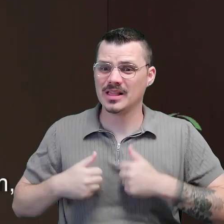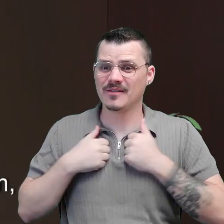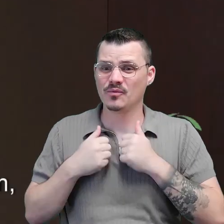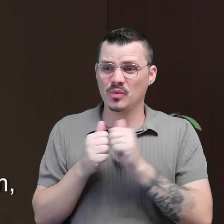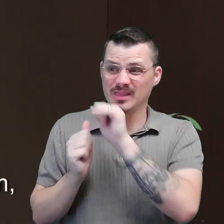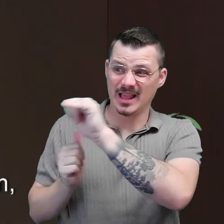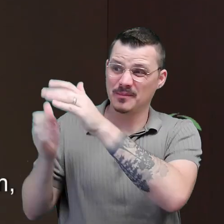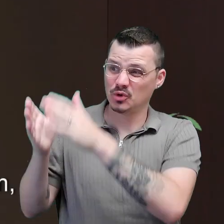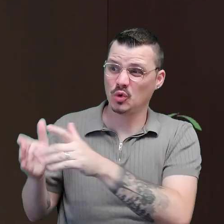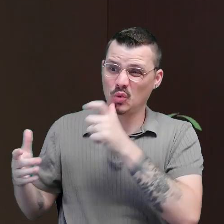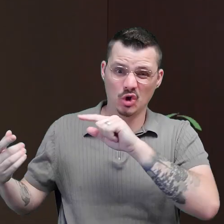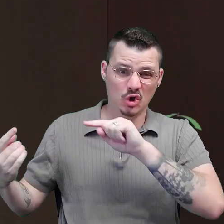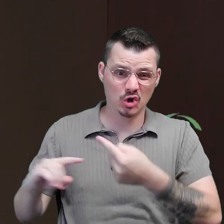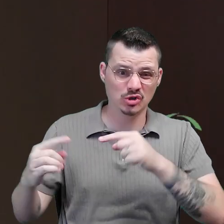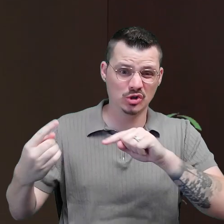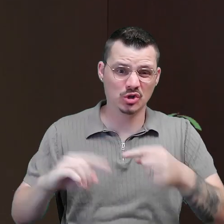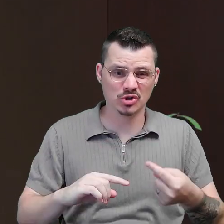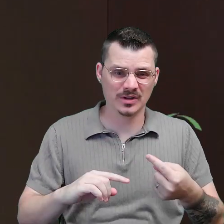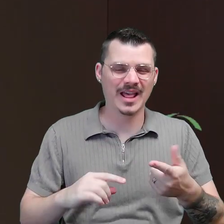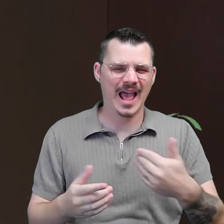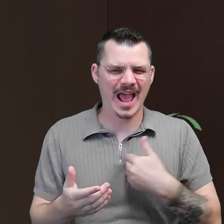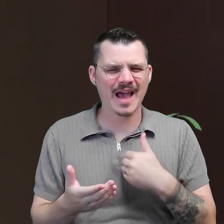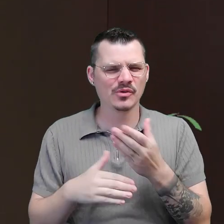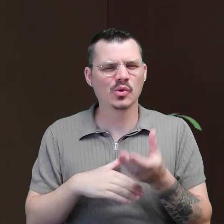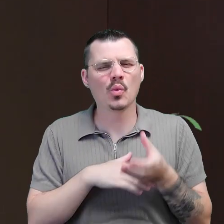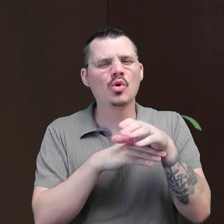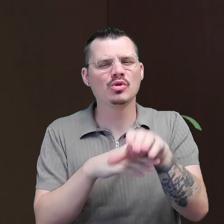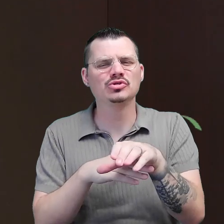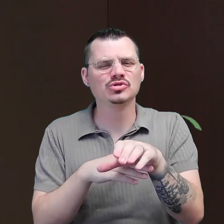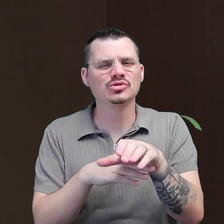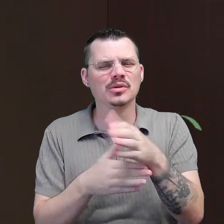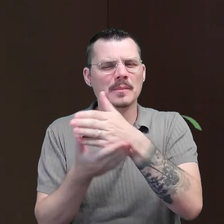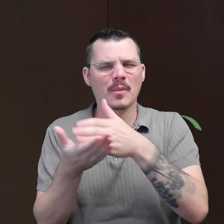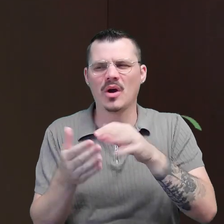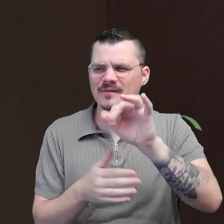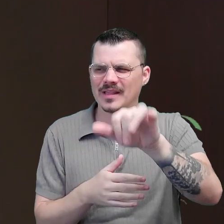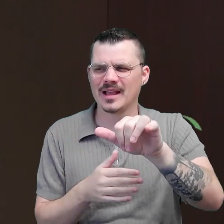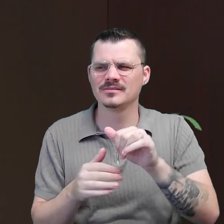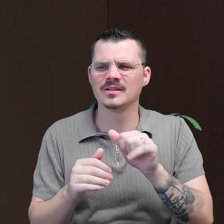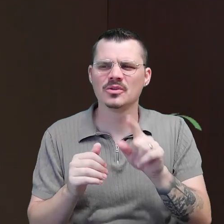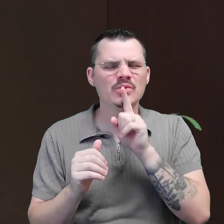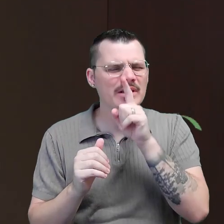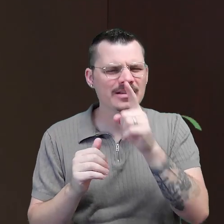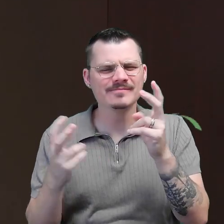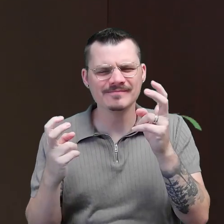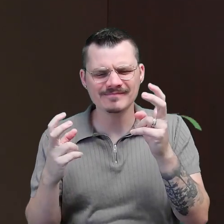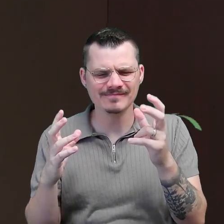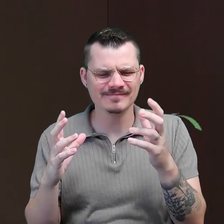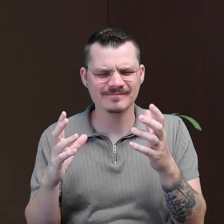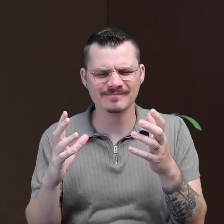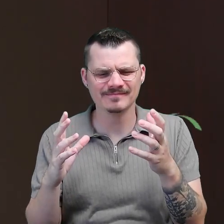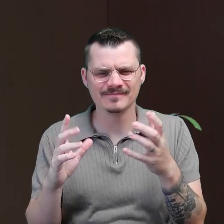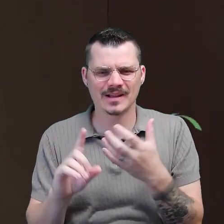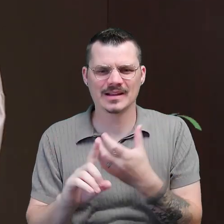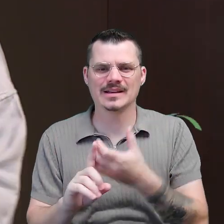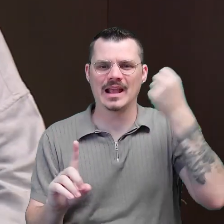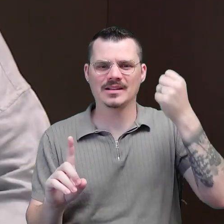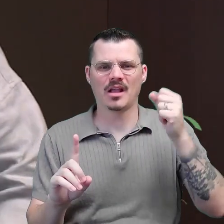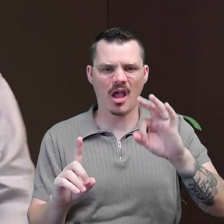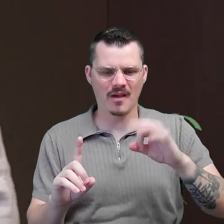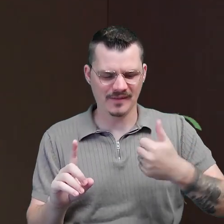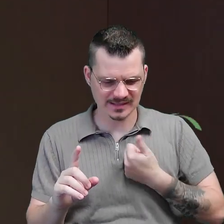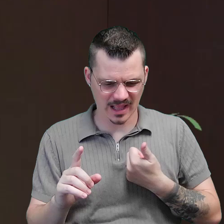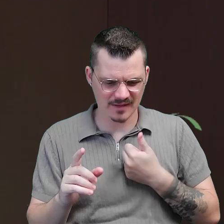with somebody who hurts them, there's a coercion factor there that really takes that out of the realm